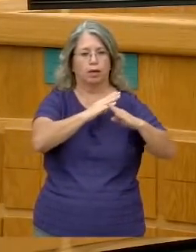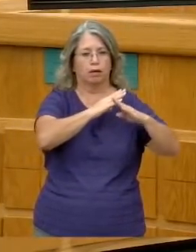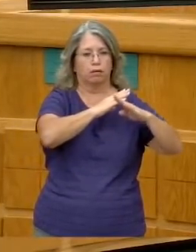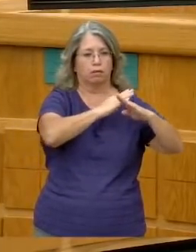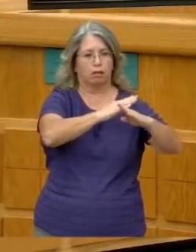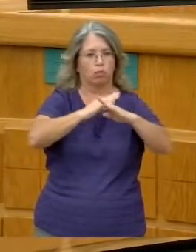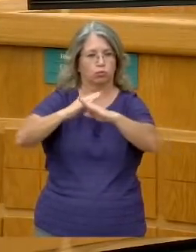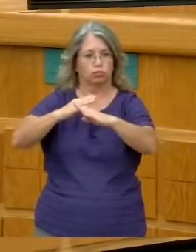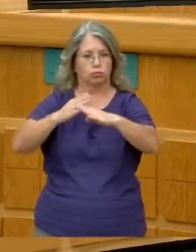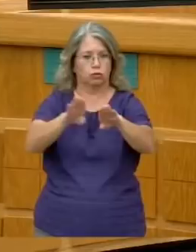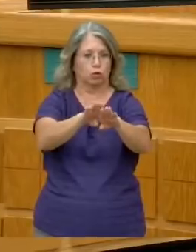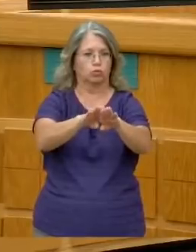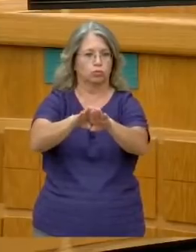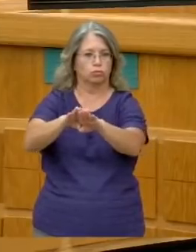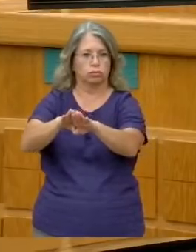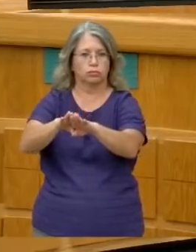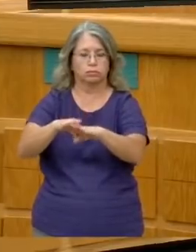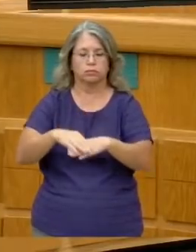Gulf beaches.